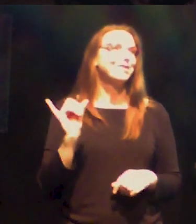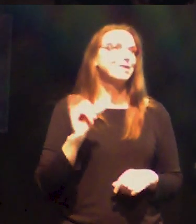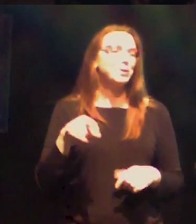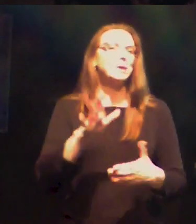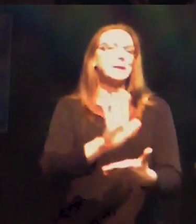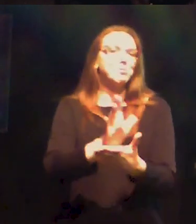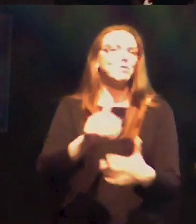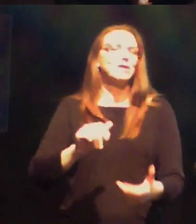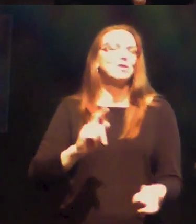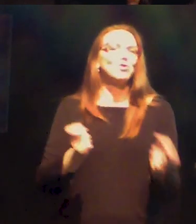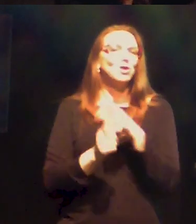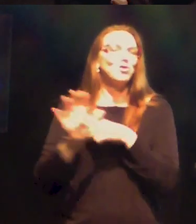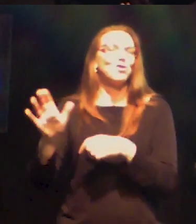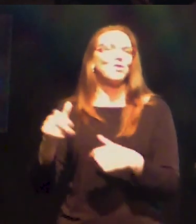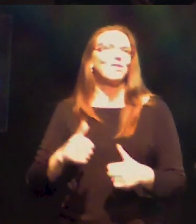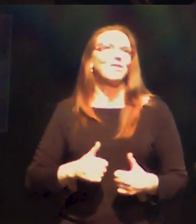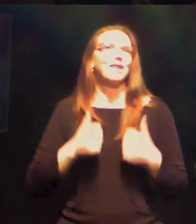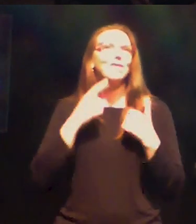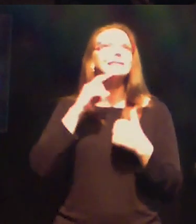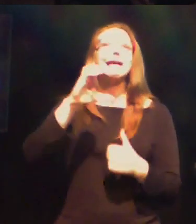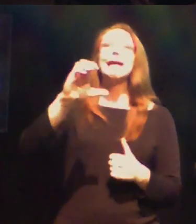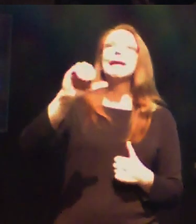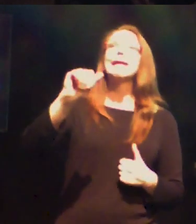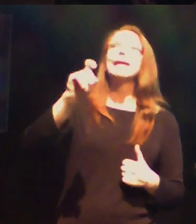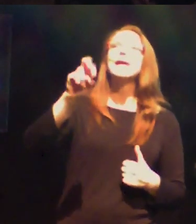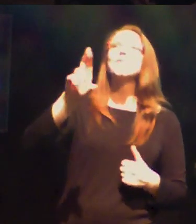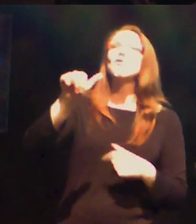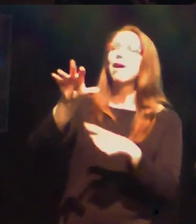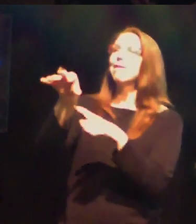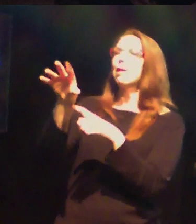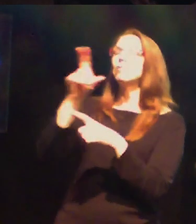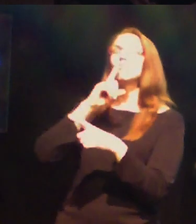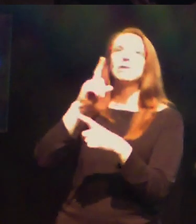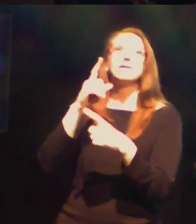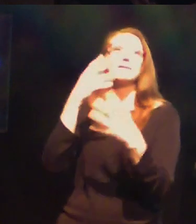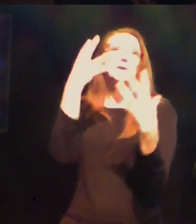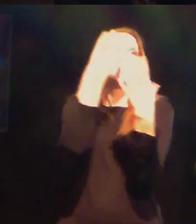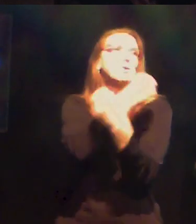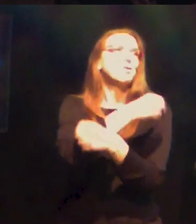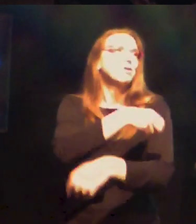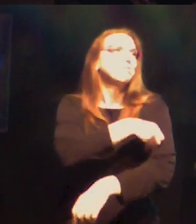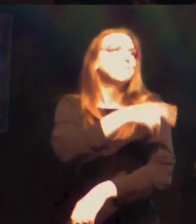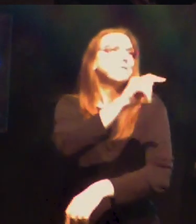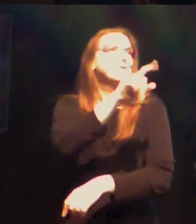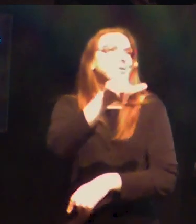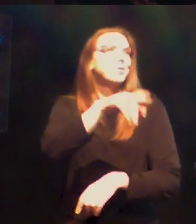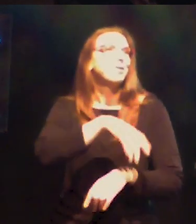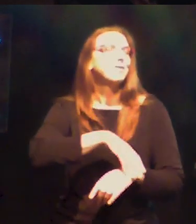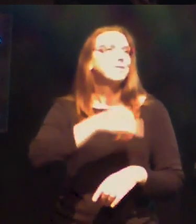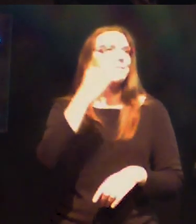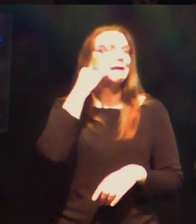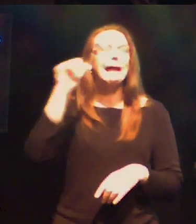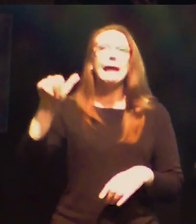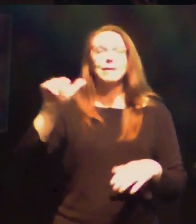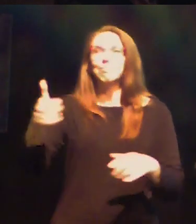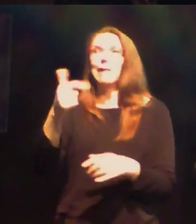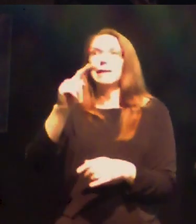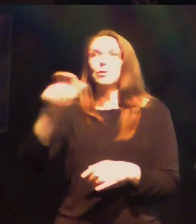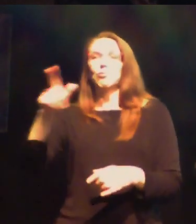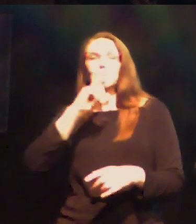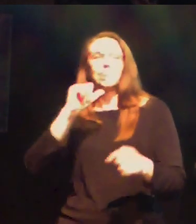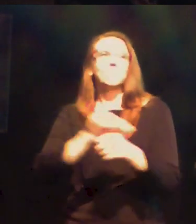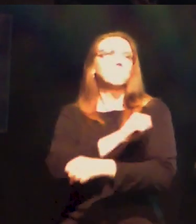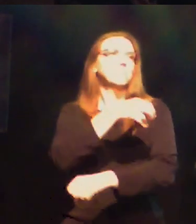think the camera has, I say camera is such a beautiful and powerful tool. Any tool is very